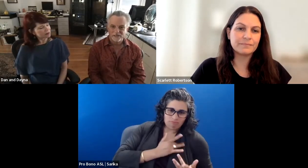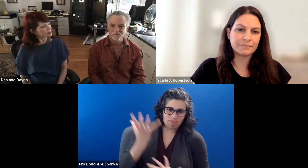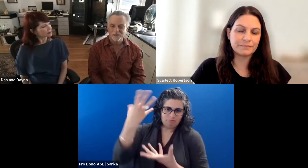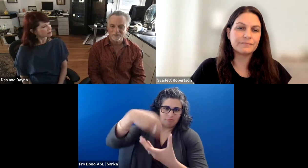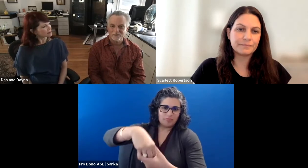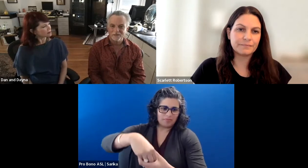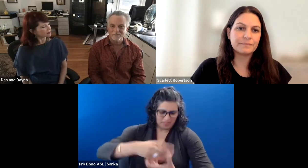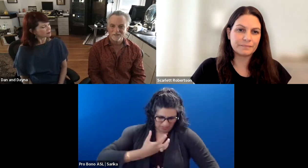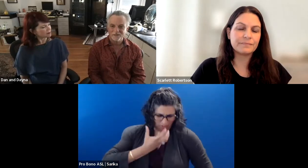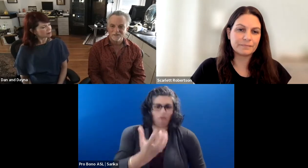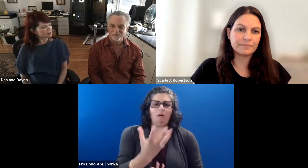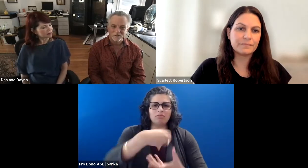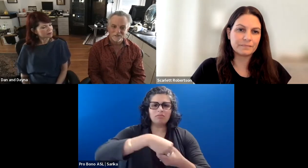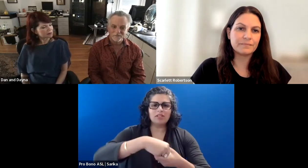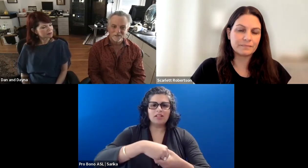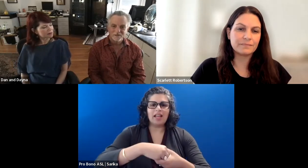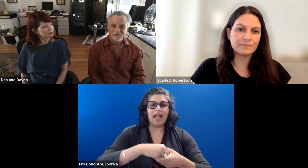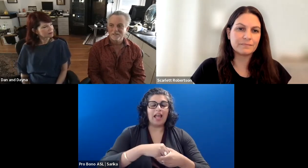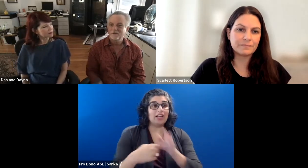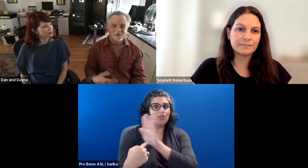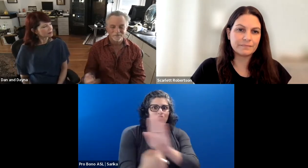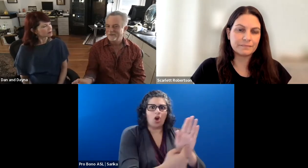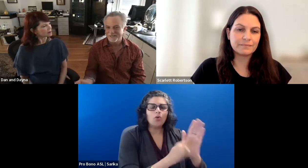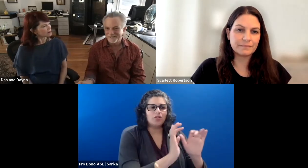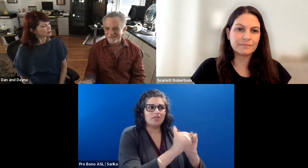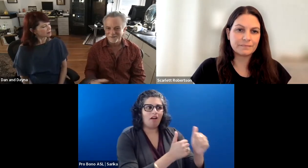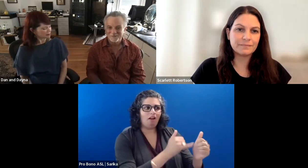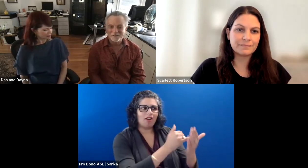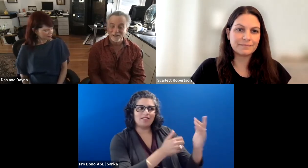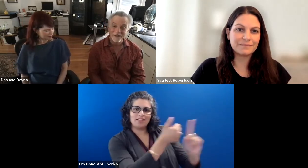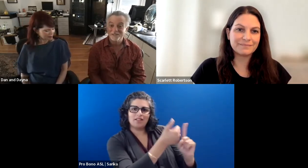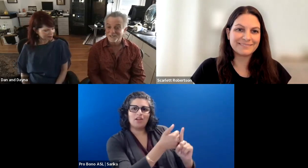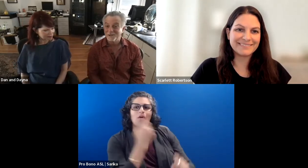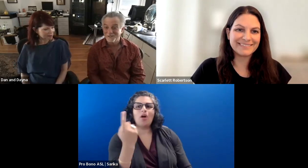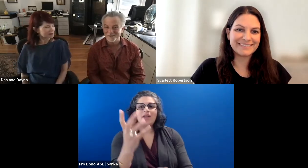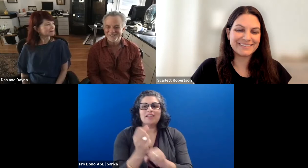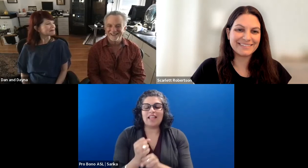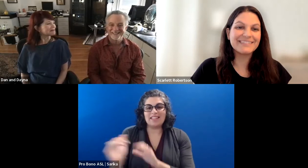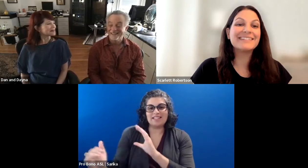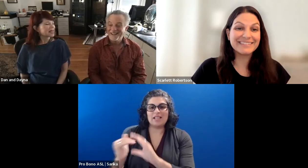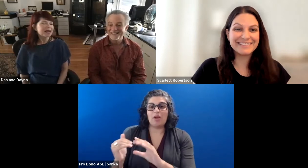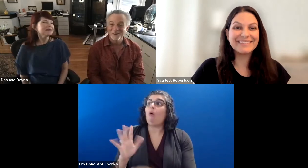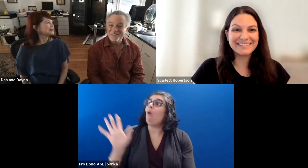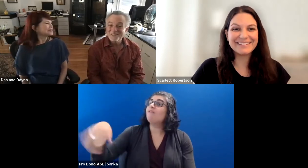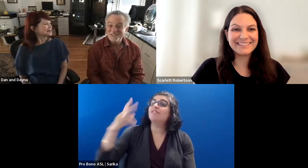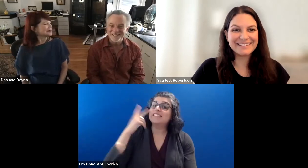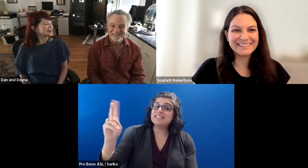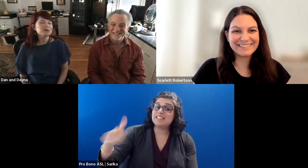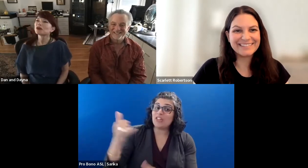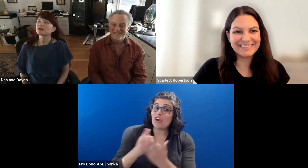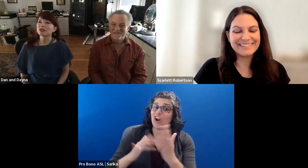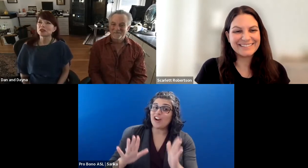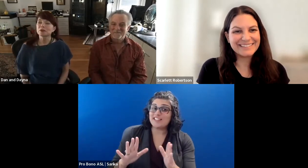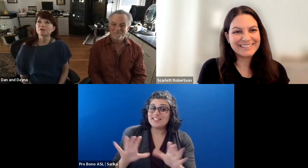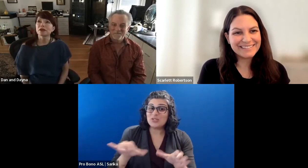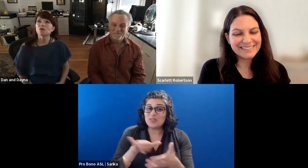covering it as well, that it makes it a joy to see. We always get these emails from people, hey, have you seen so-and-so's done it? It's always interesting. And